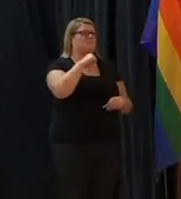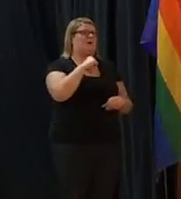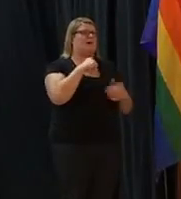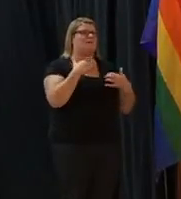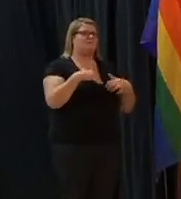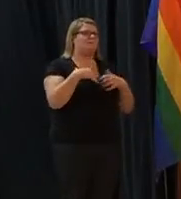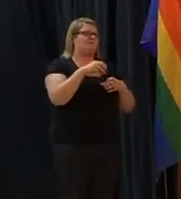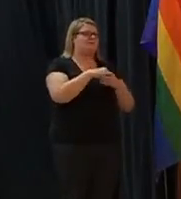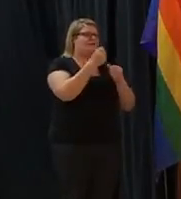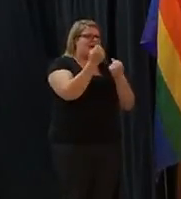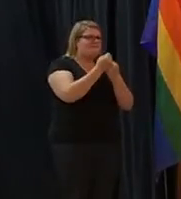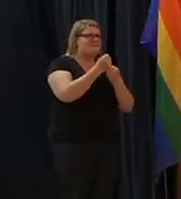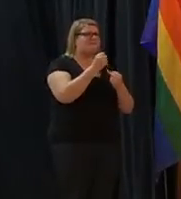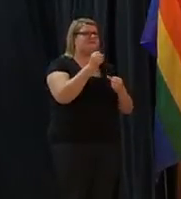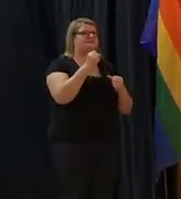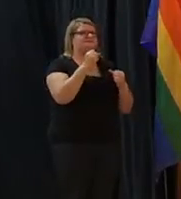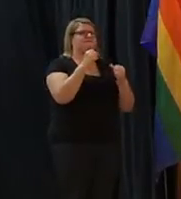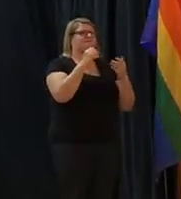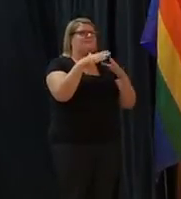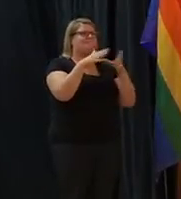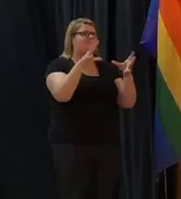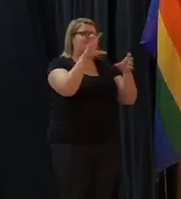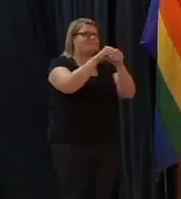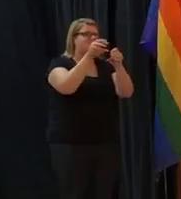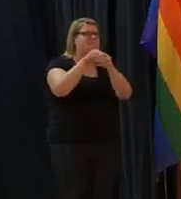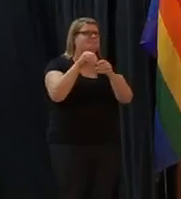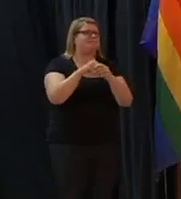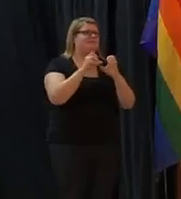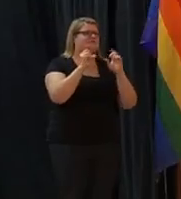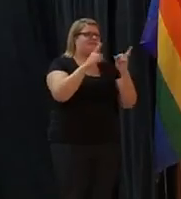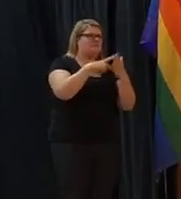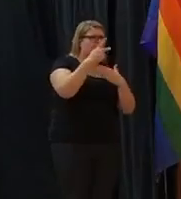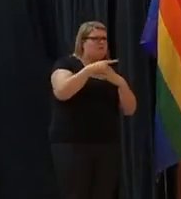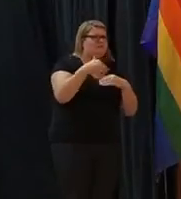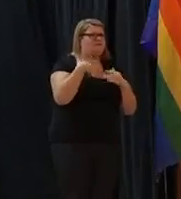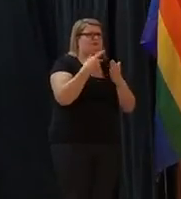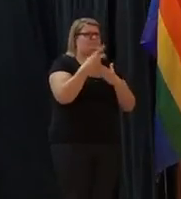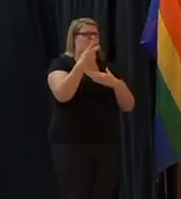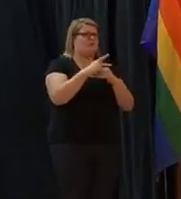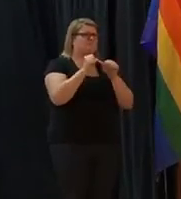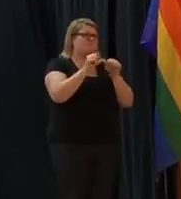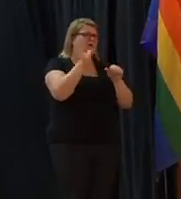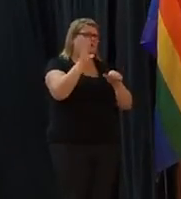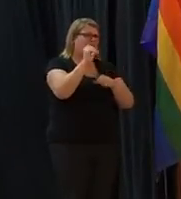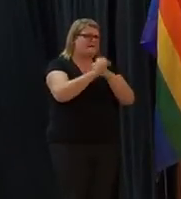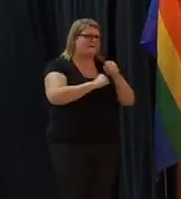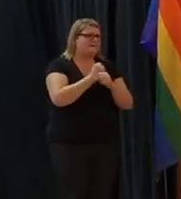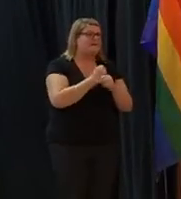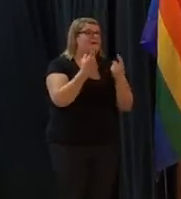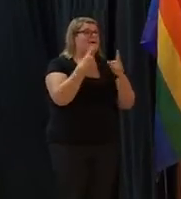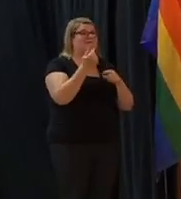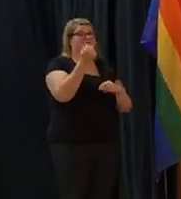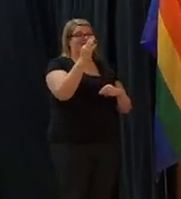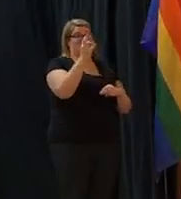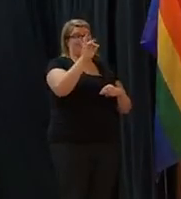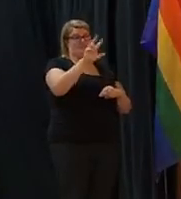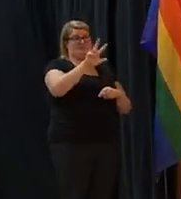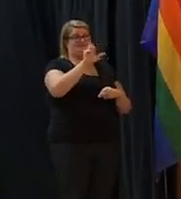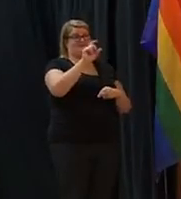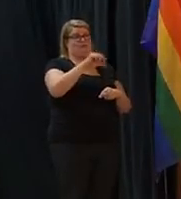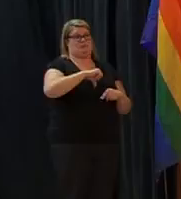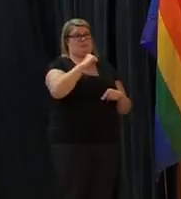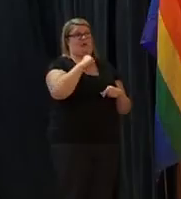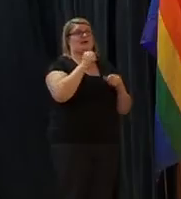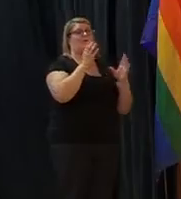advocacy programs, civic engagement, educational programs, and youth programs all year round. In 1983, San Diego Pride